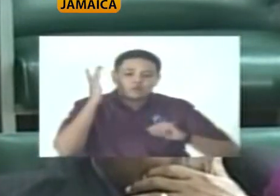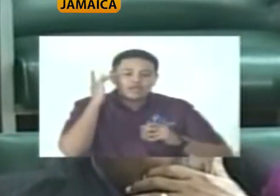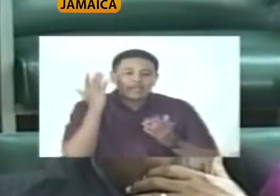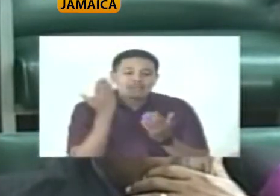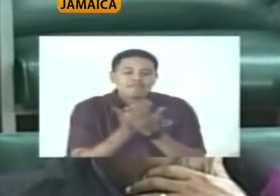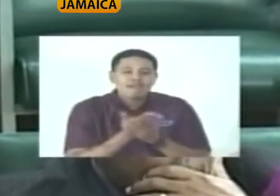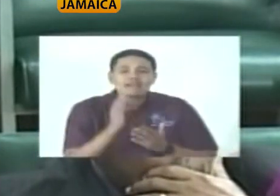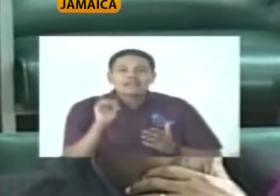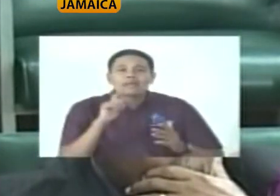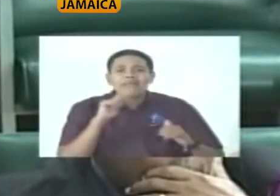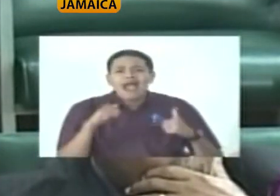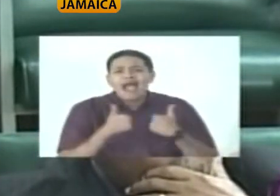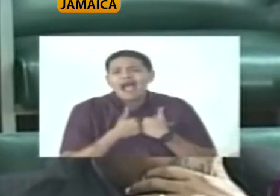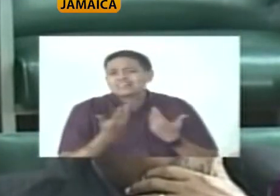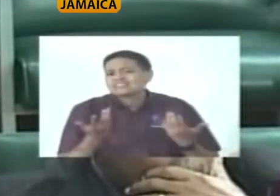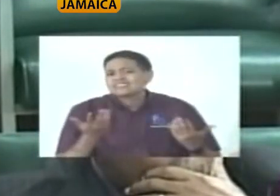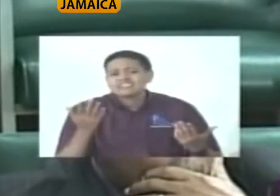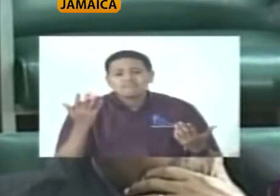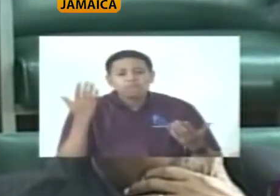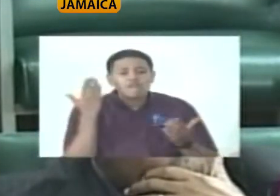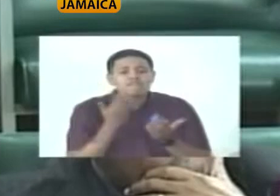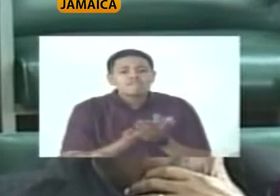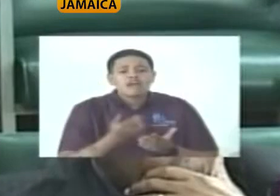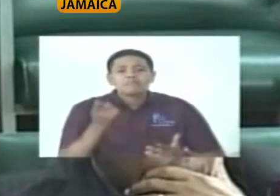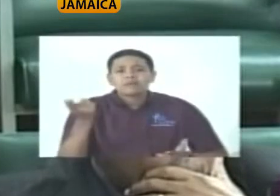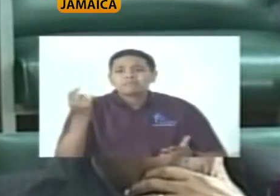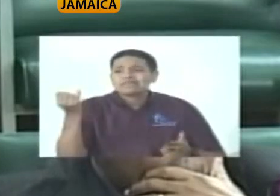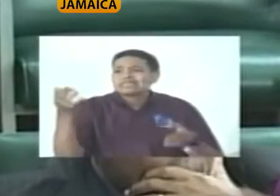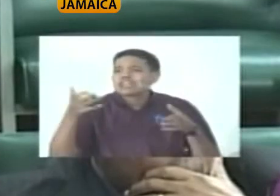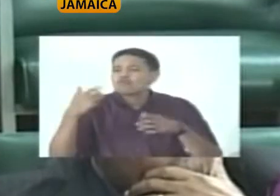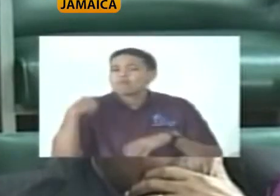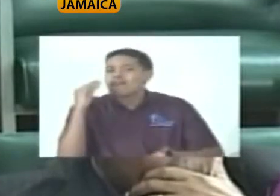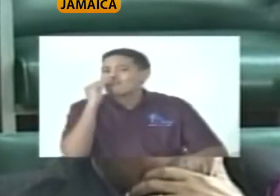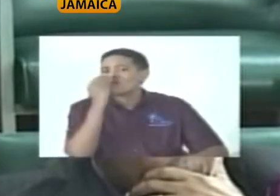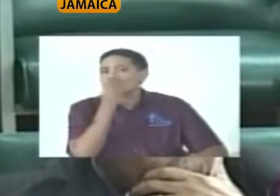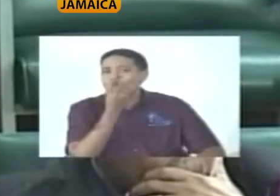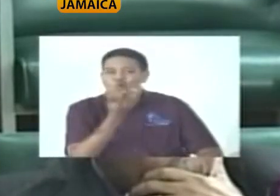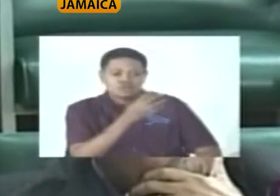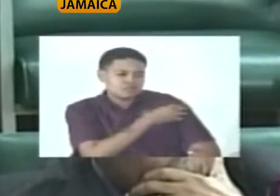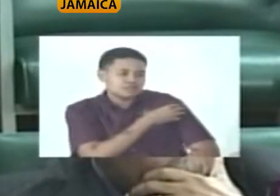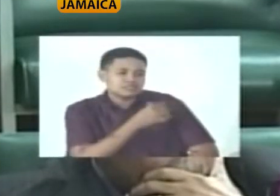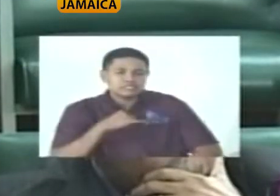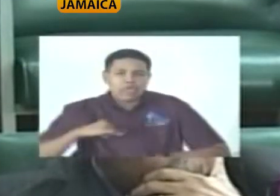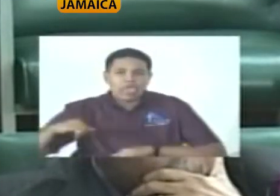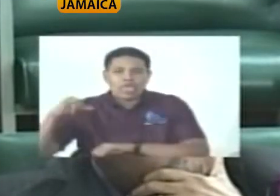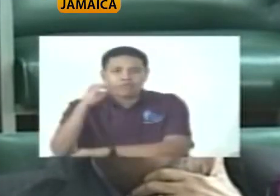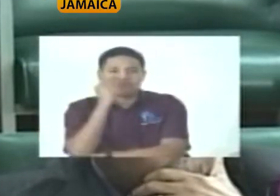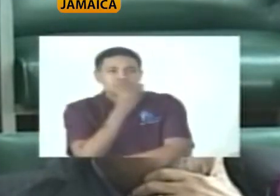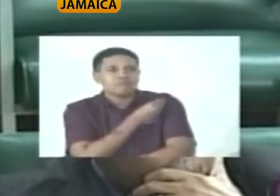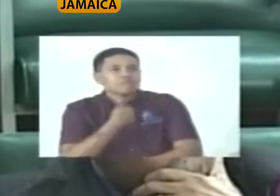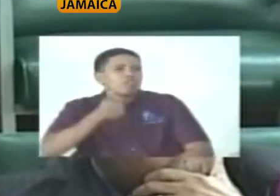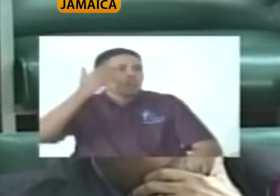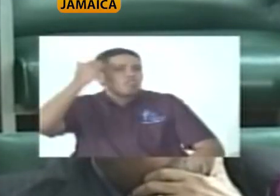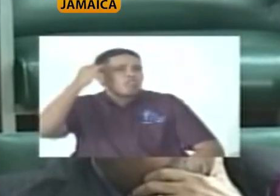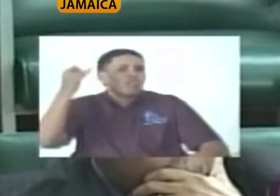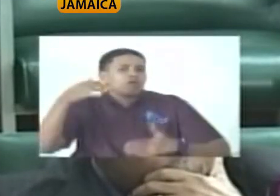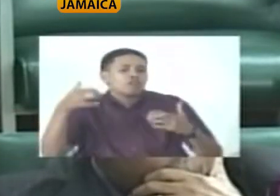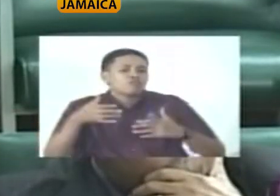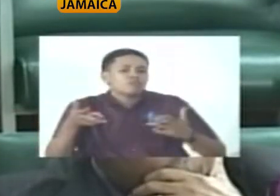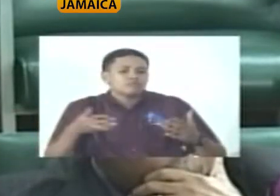be accidental, the fact that a gang might have a rose and I might have a rose. You know,